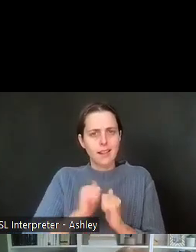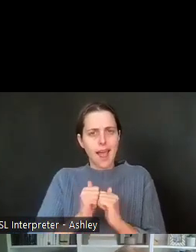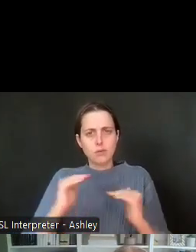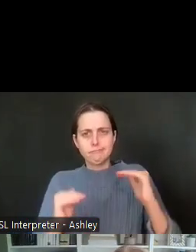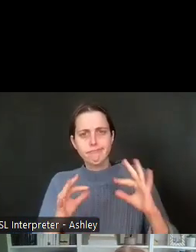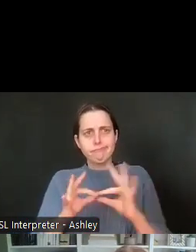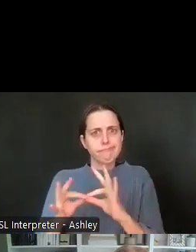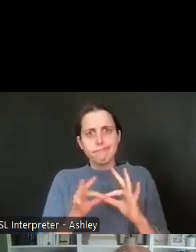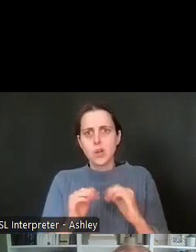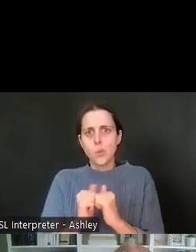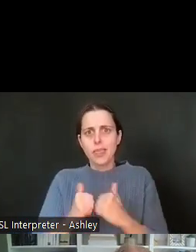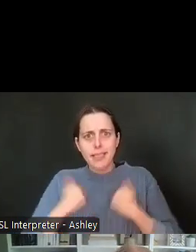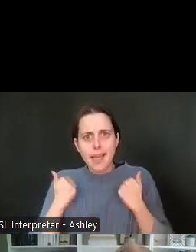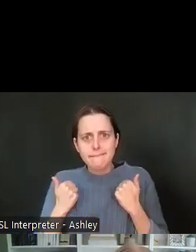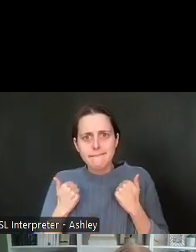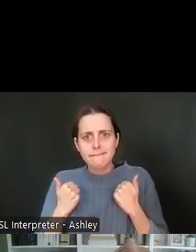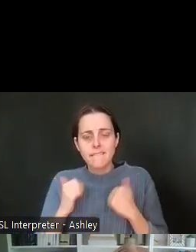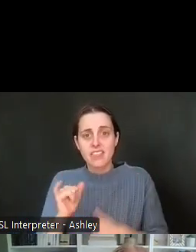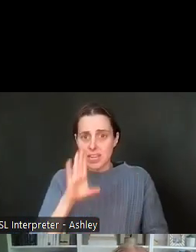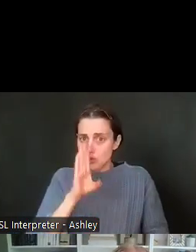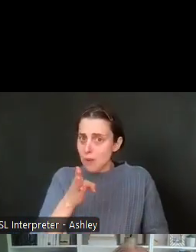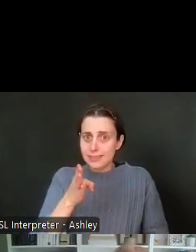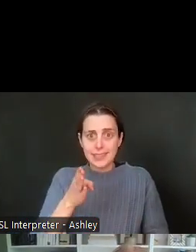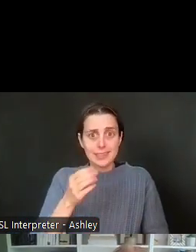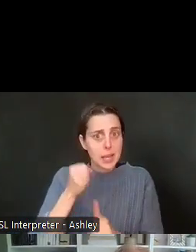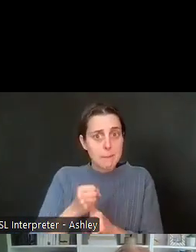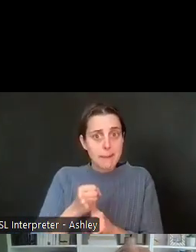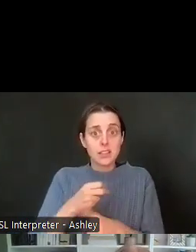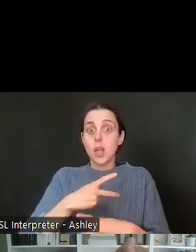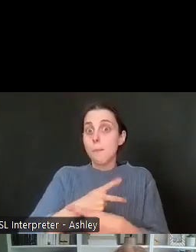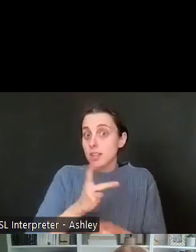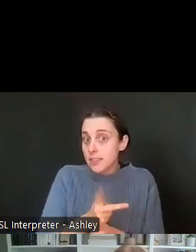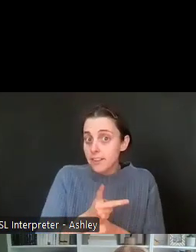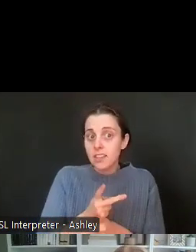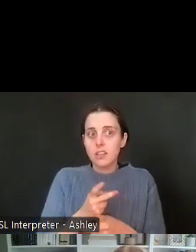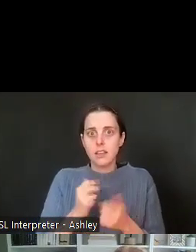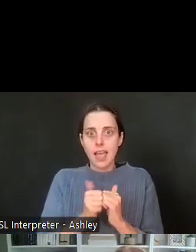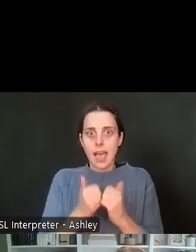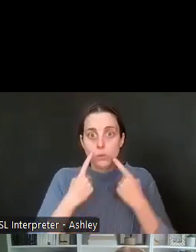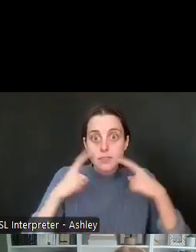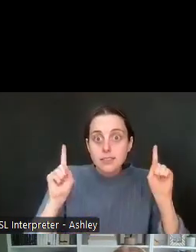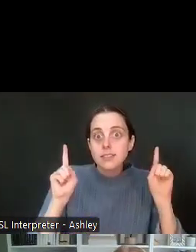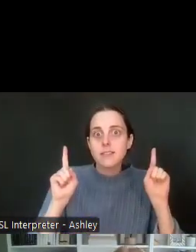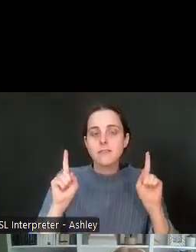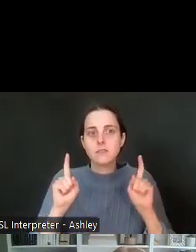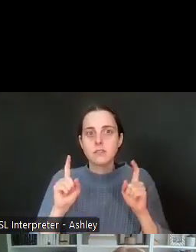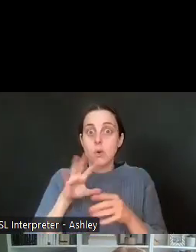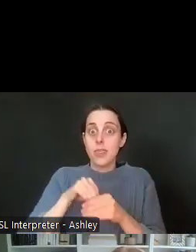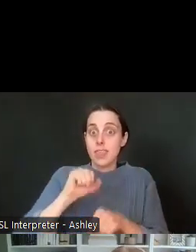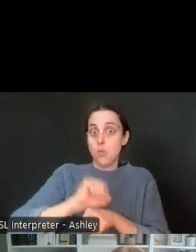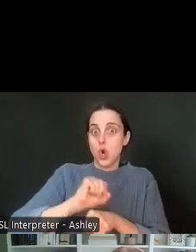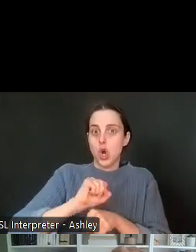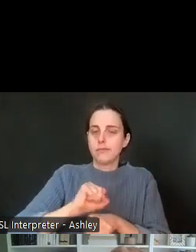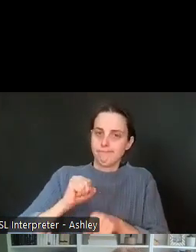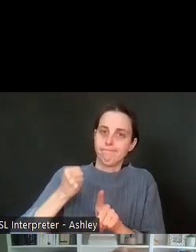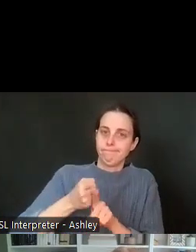direct consequences on how productive, how effective we are in the workplace. So let's transition this